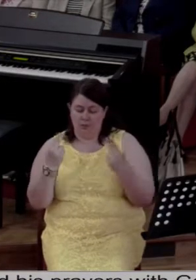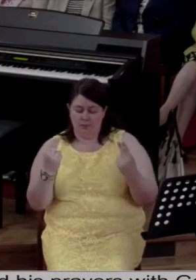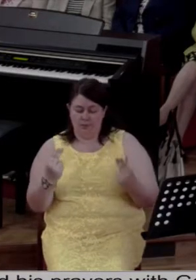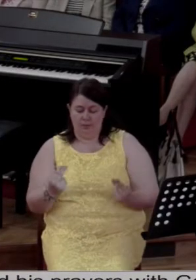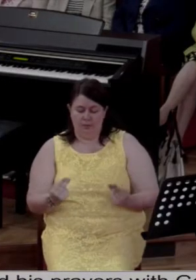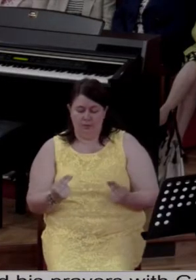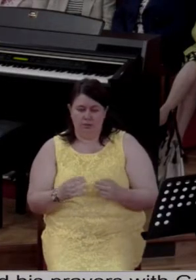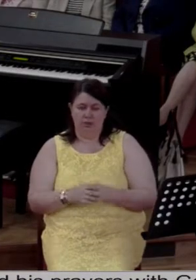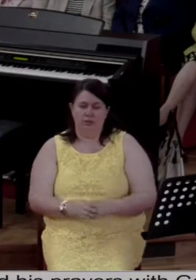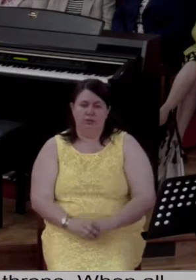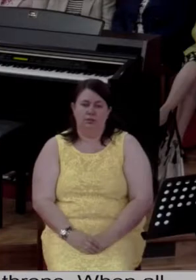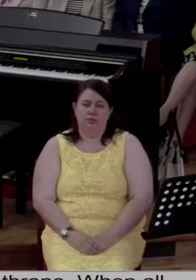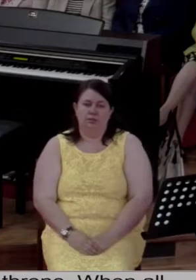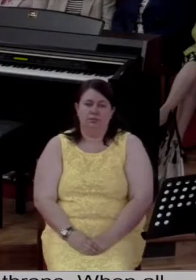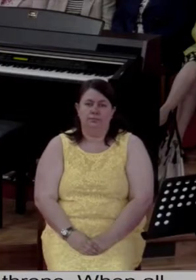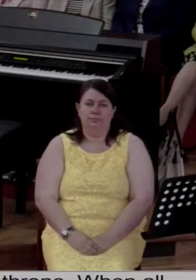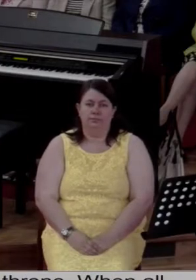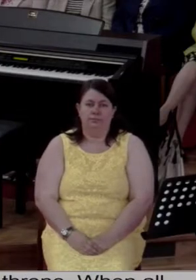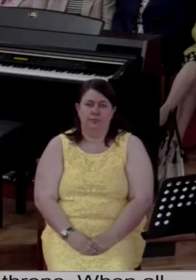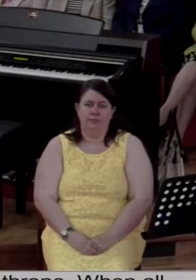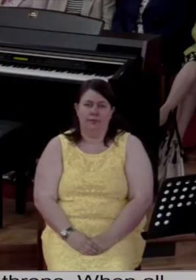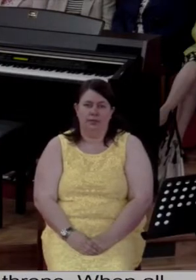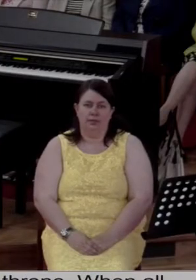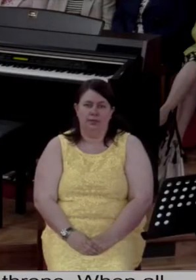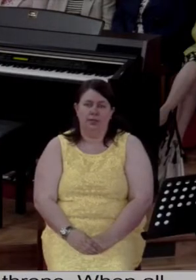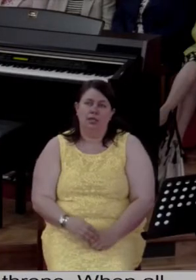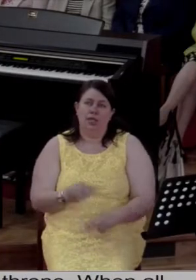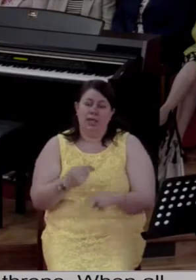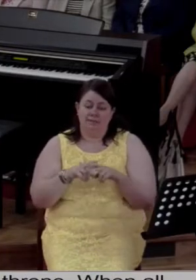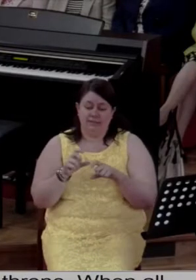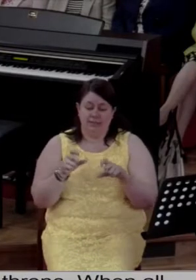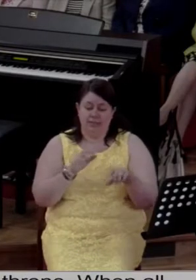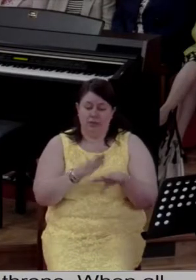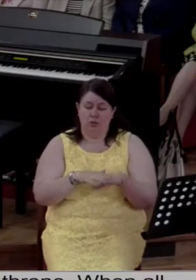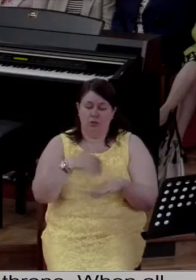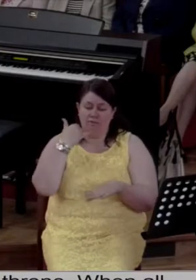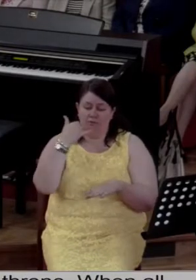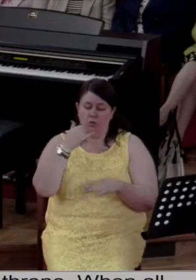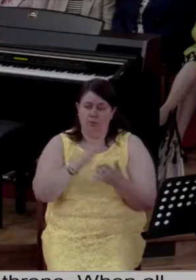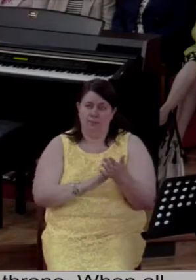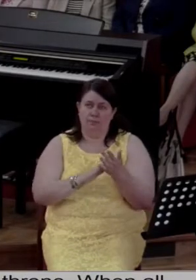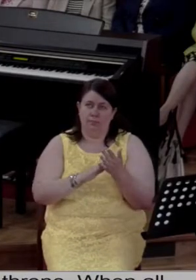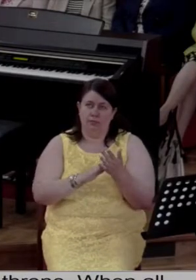on the phone only, then we believe that he is somehow distant,